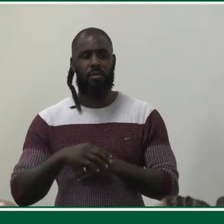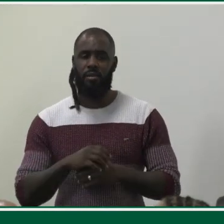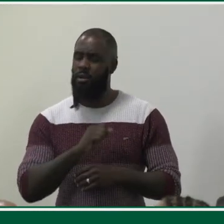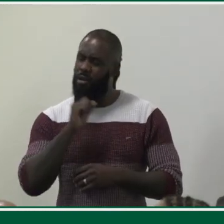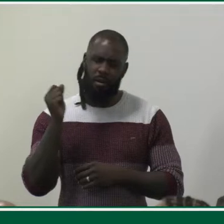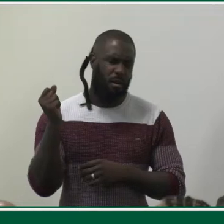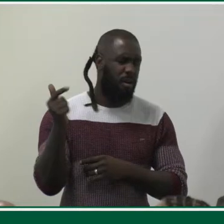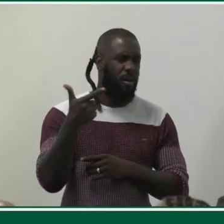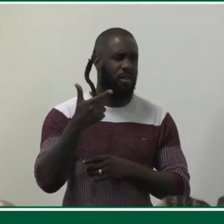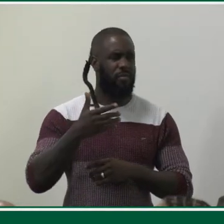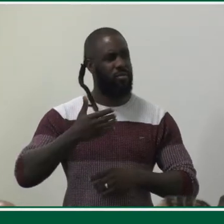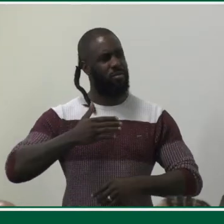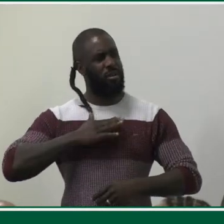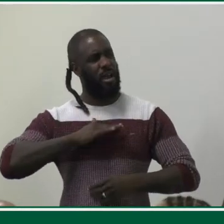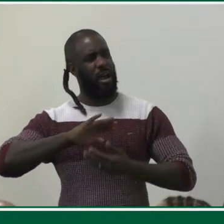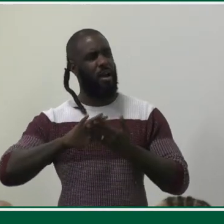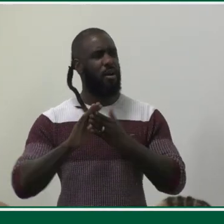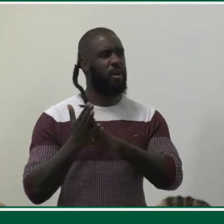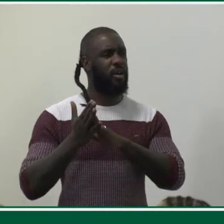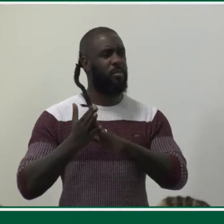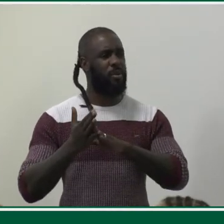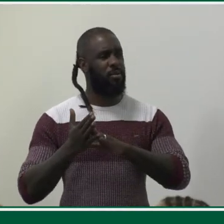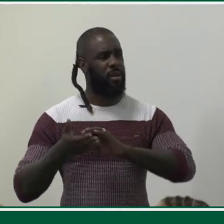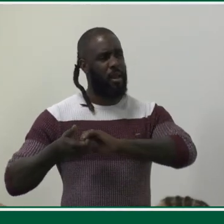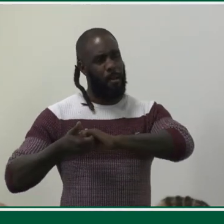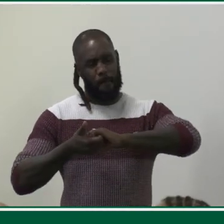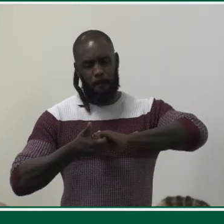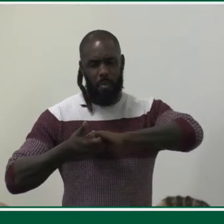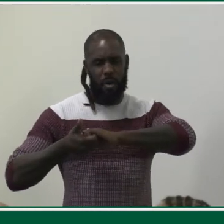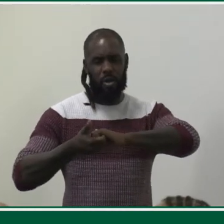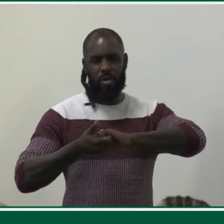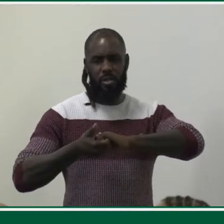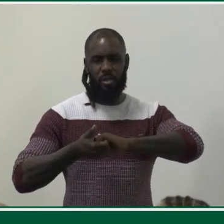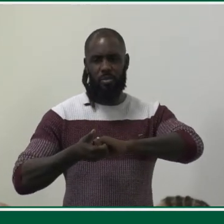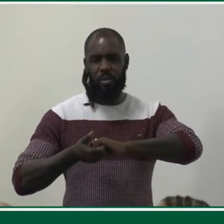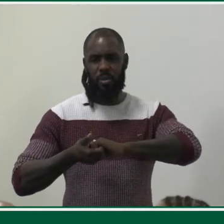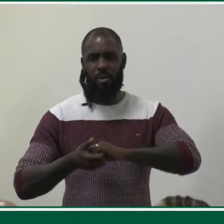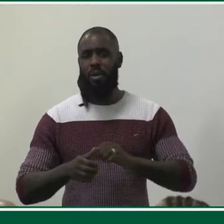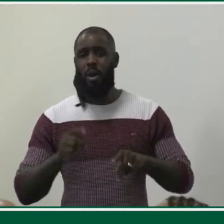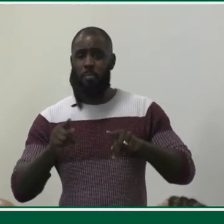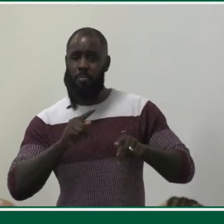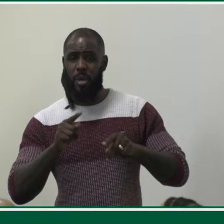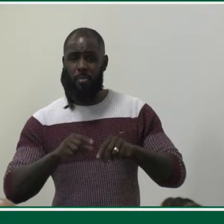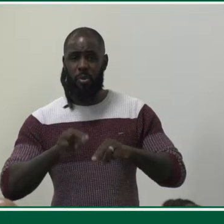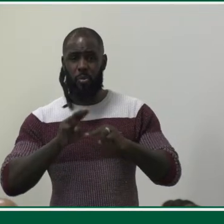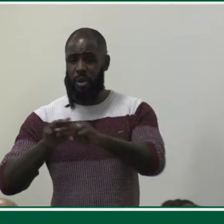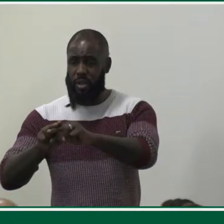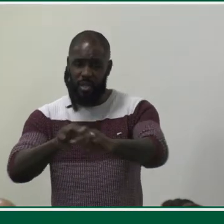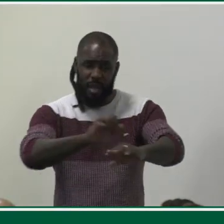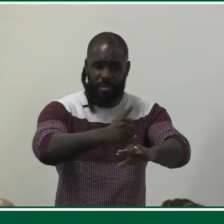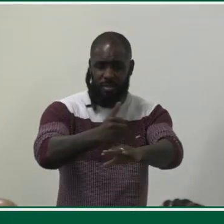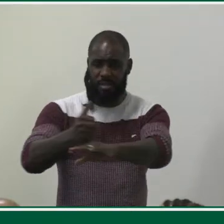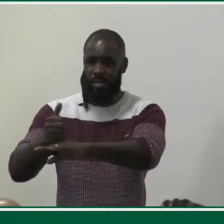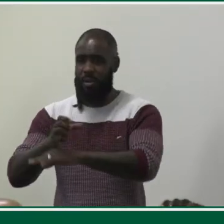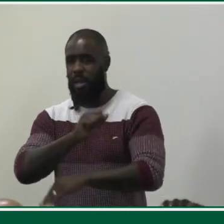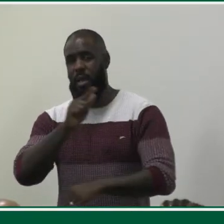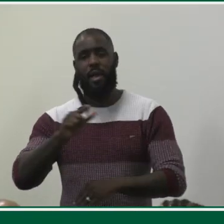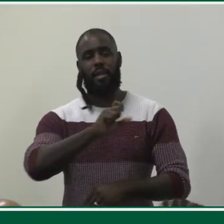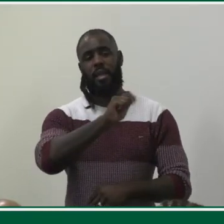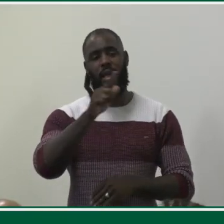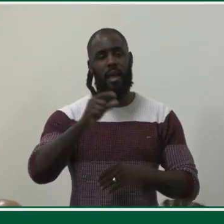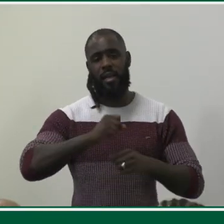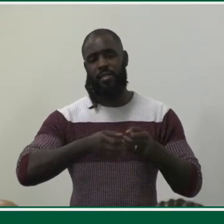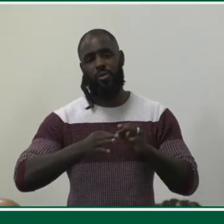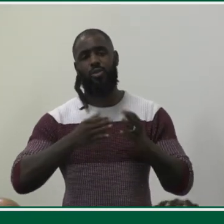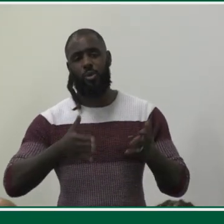All of you, our community and partners. Facilities, who put all these chairs in the room. Also, and our ASL interpreters.